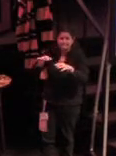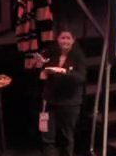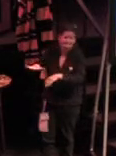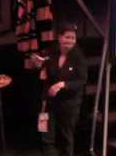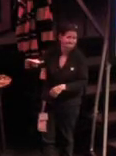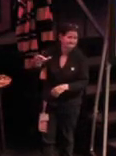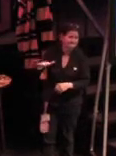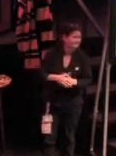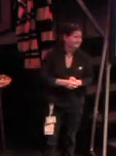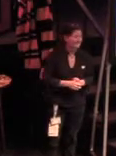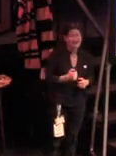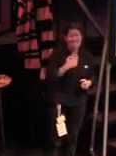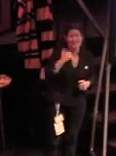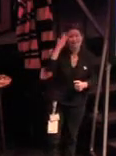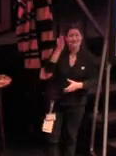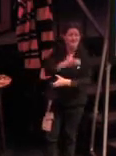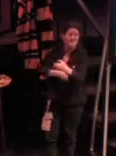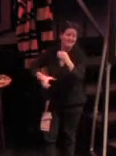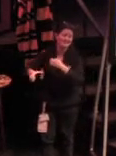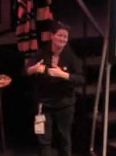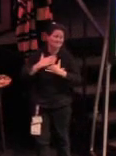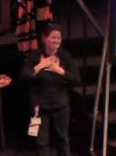That's like my mummy senses going.